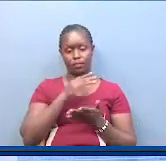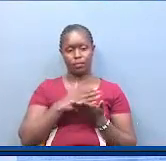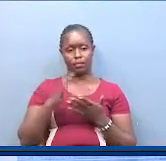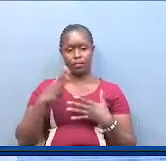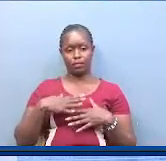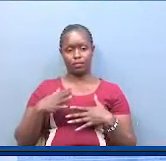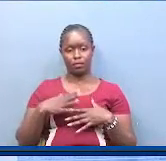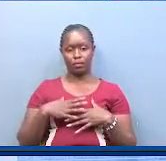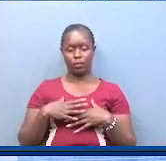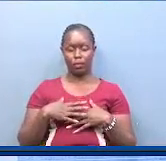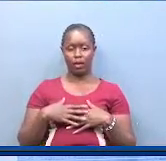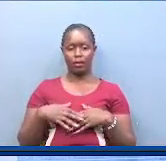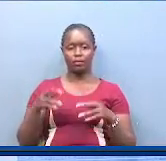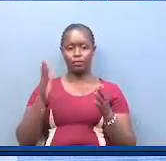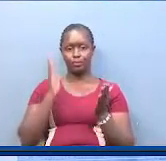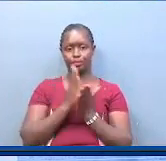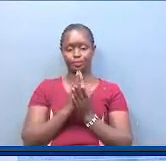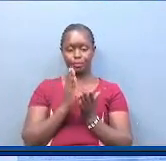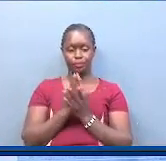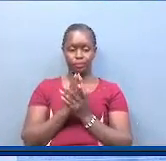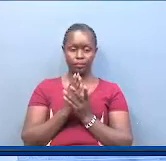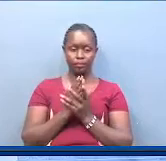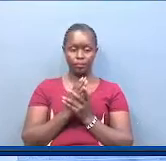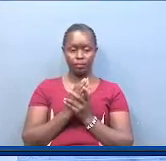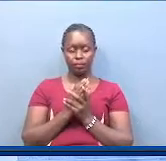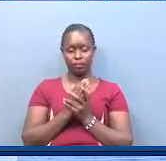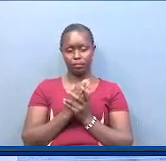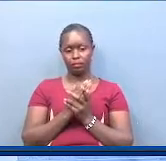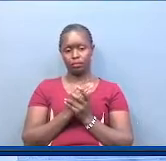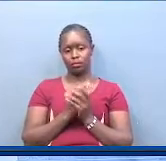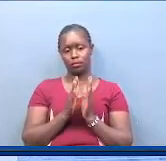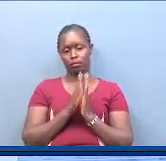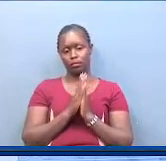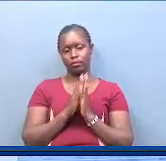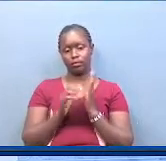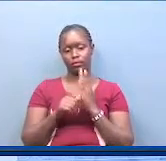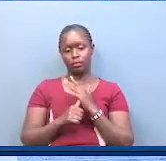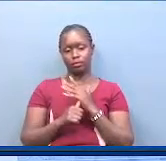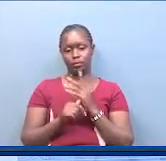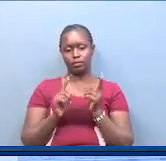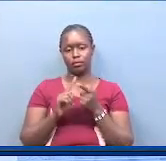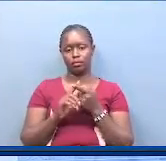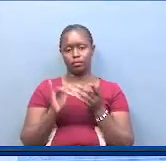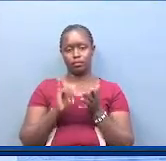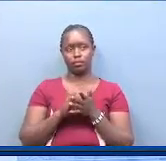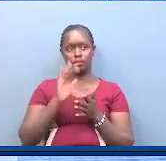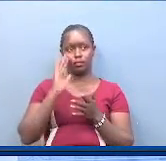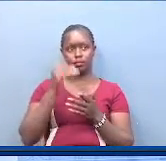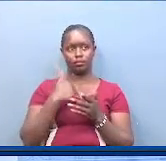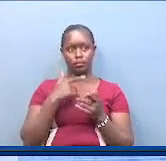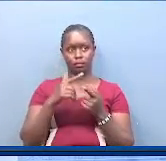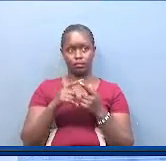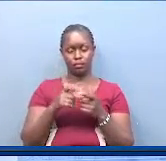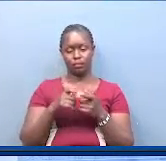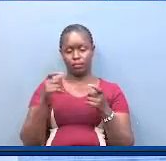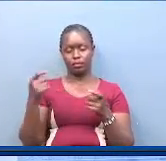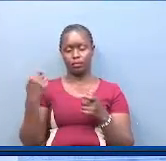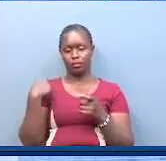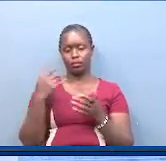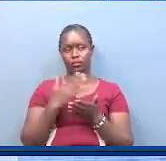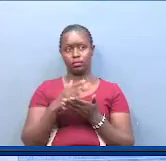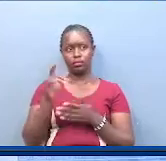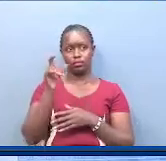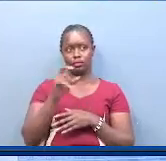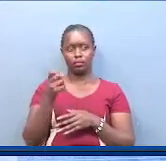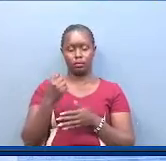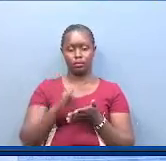people are really, really, really praying hard that there will be a low voter turnout, even in some regions, so